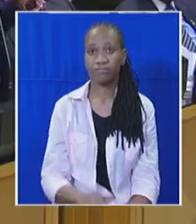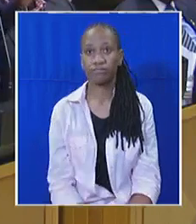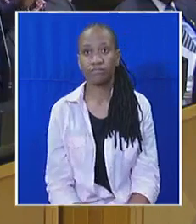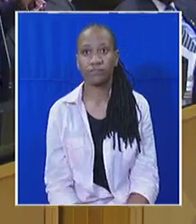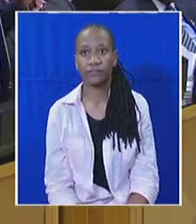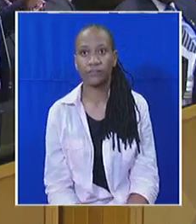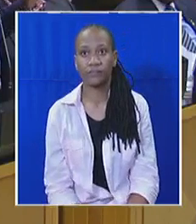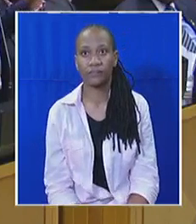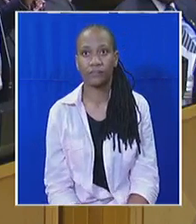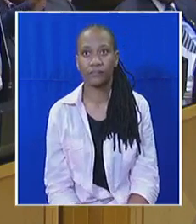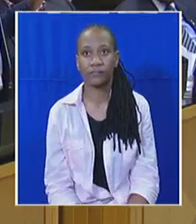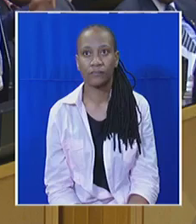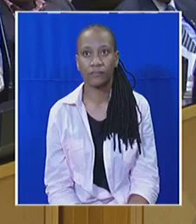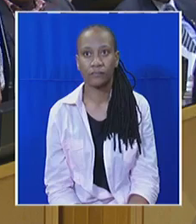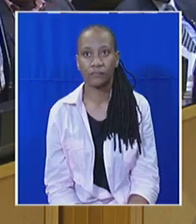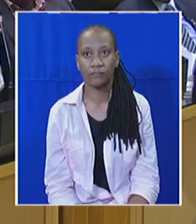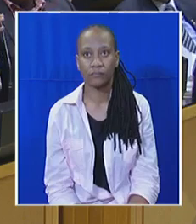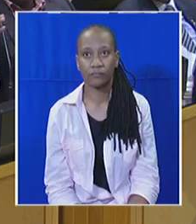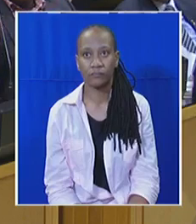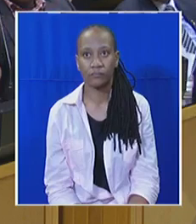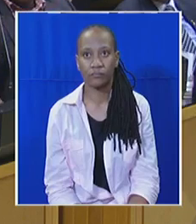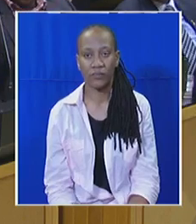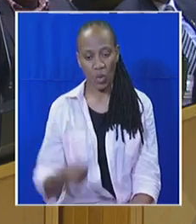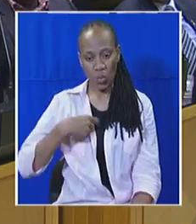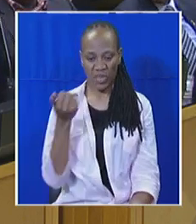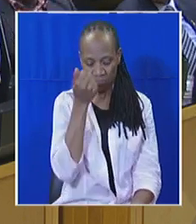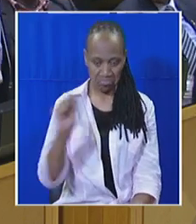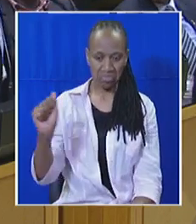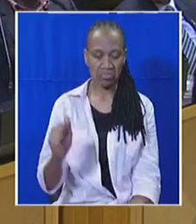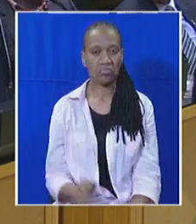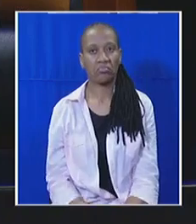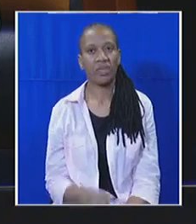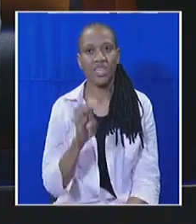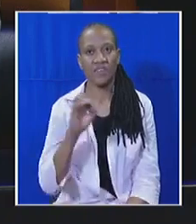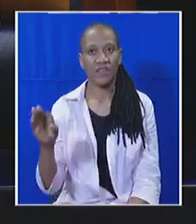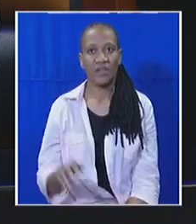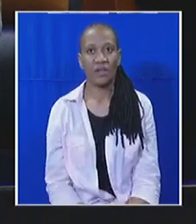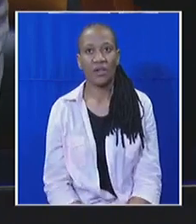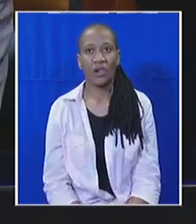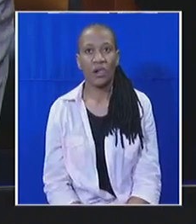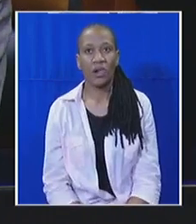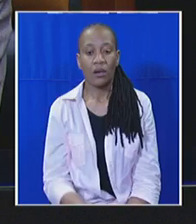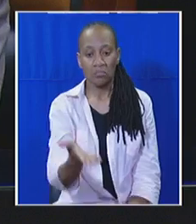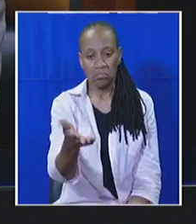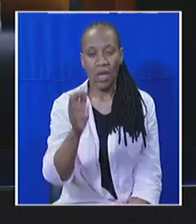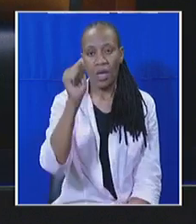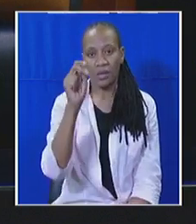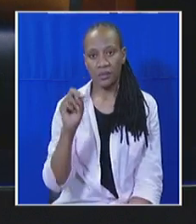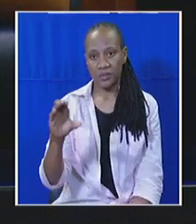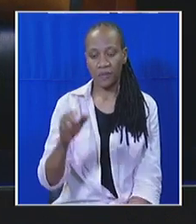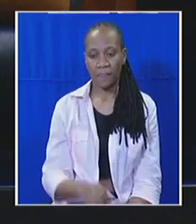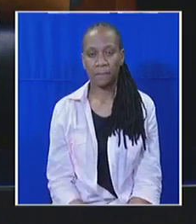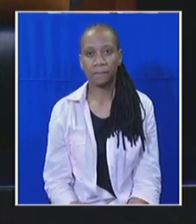party of General Bantu Olomisa the DA, we object. There's an objection. It's not agreed to. The ANC.